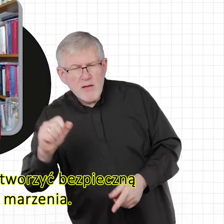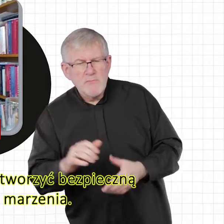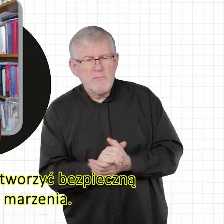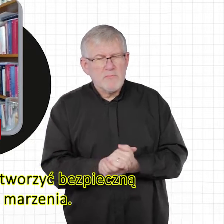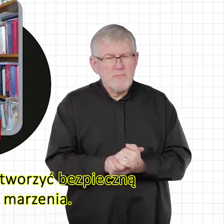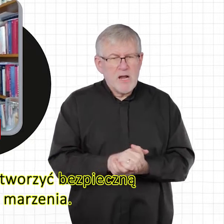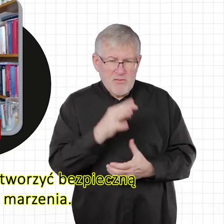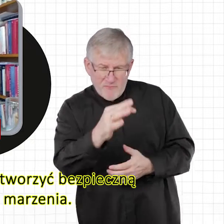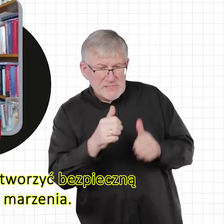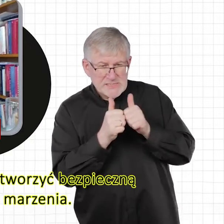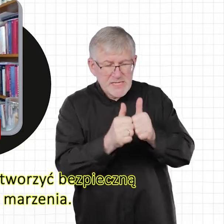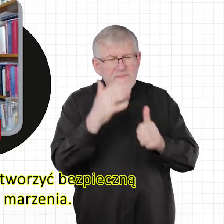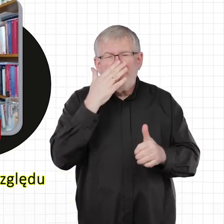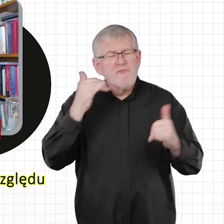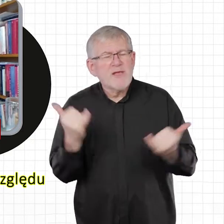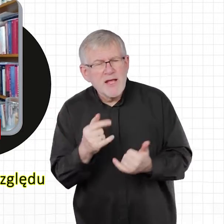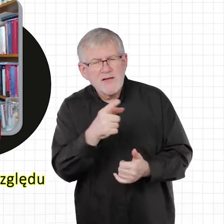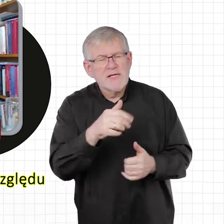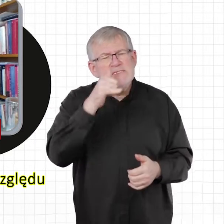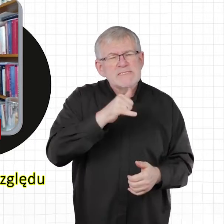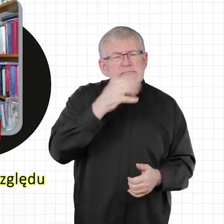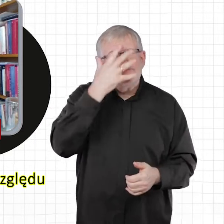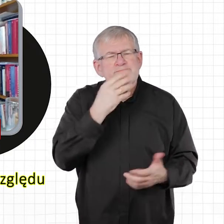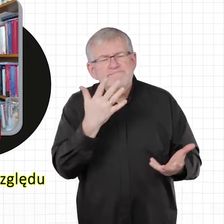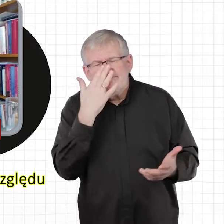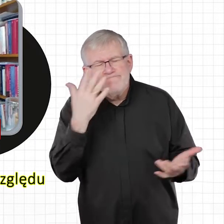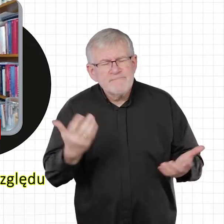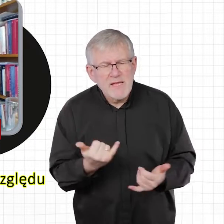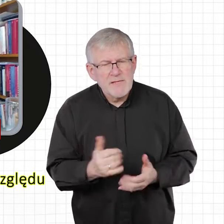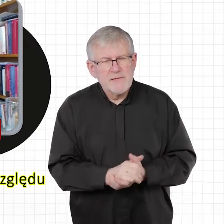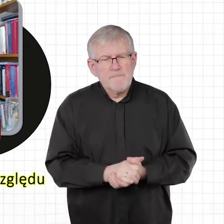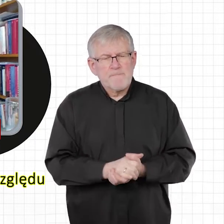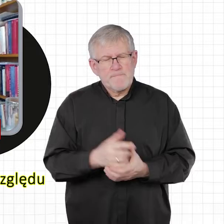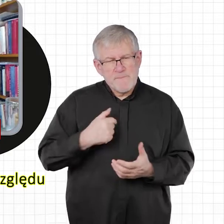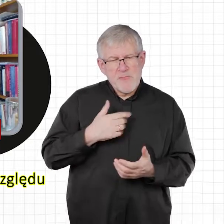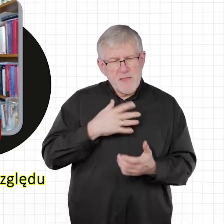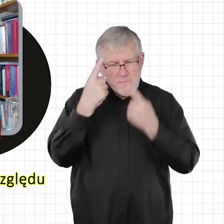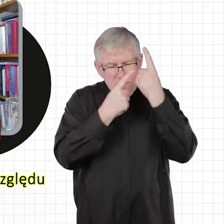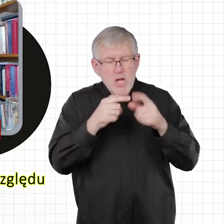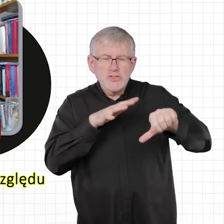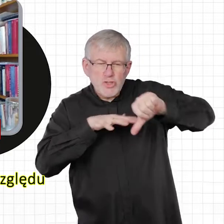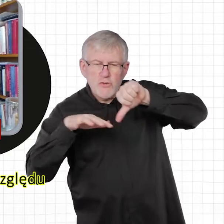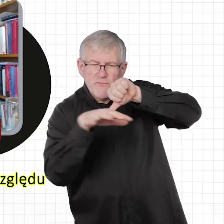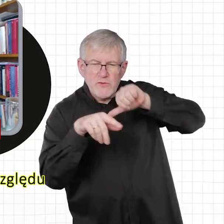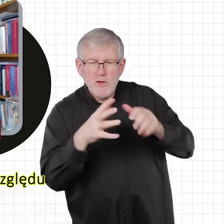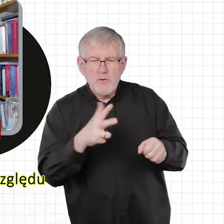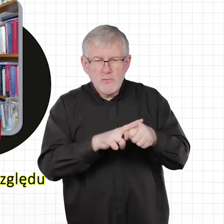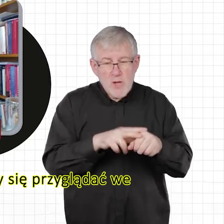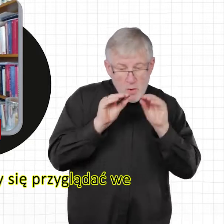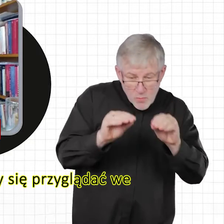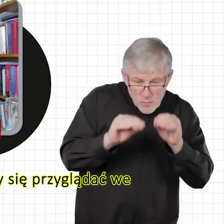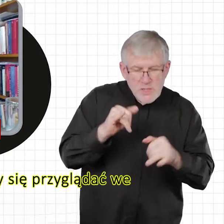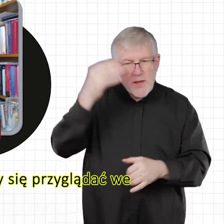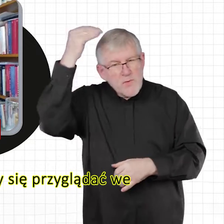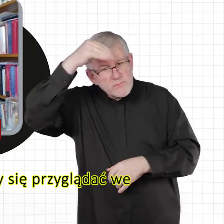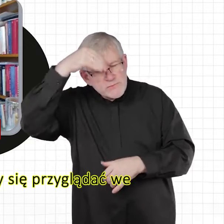Every child should have the same opportunity, regardless of sex, gender, orientation, disability.